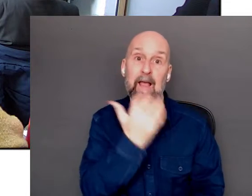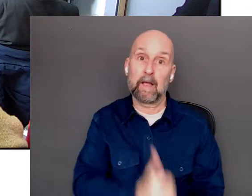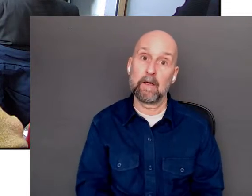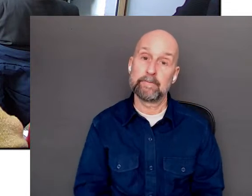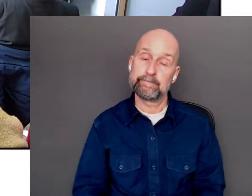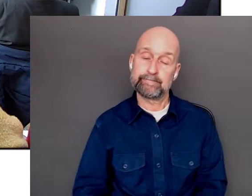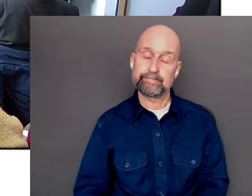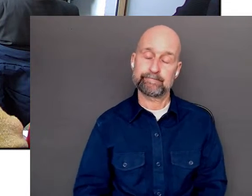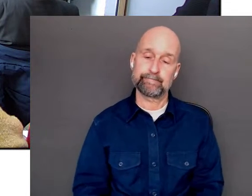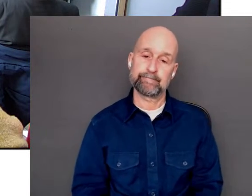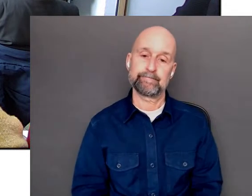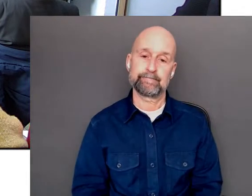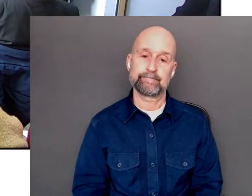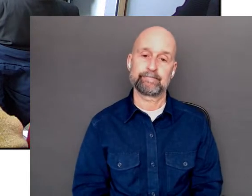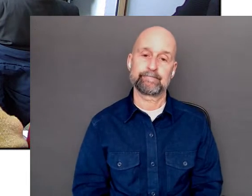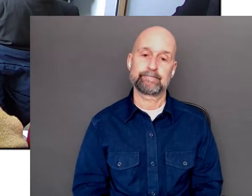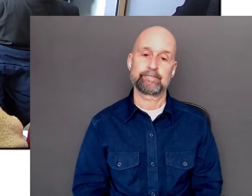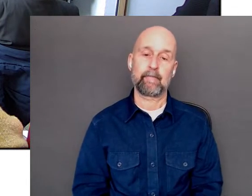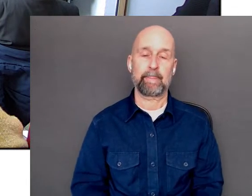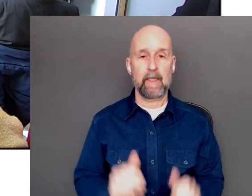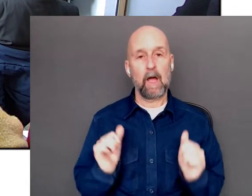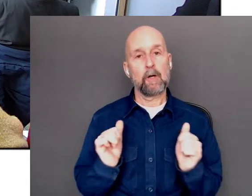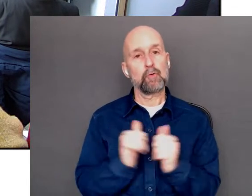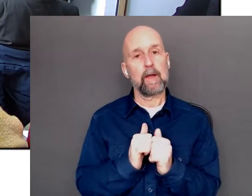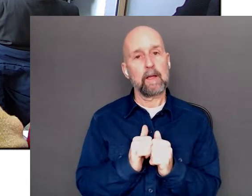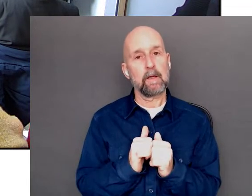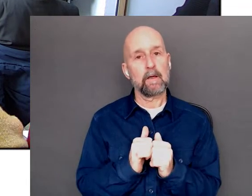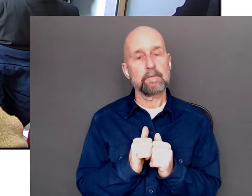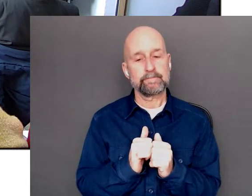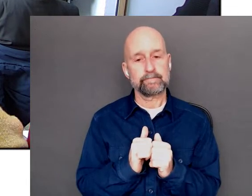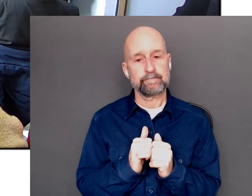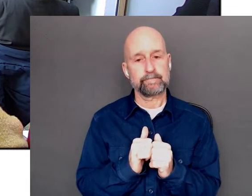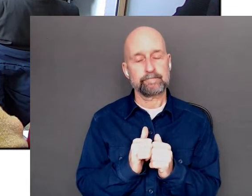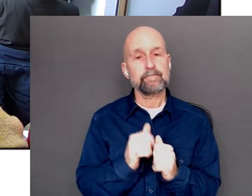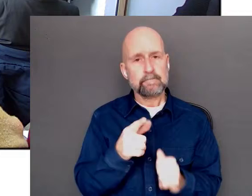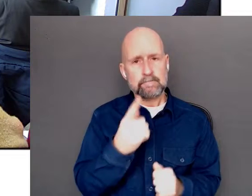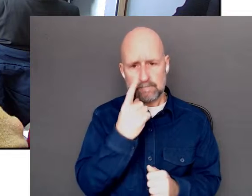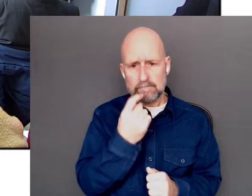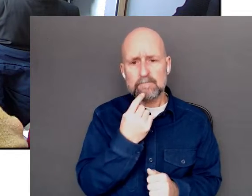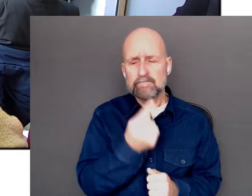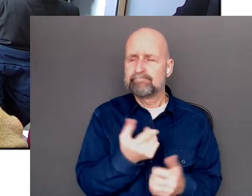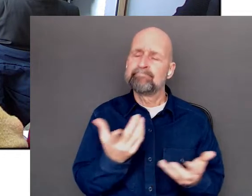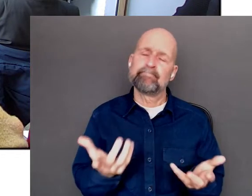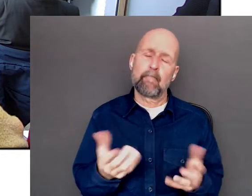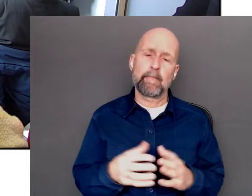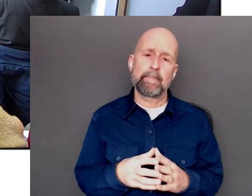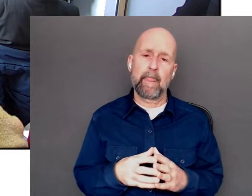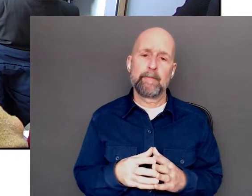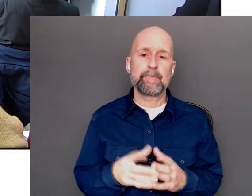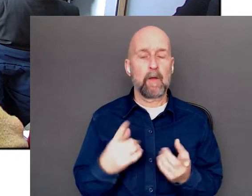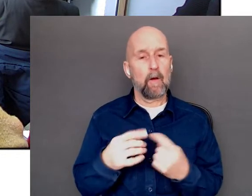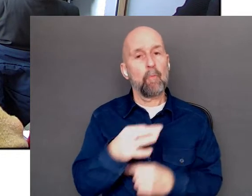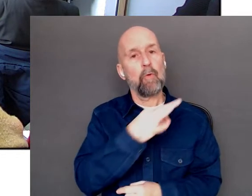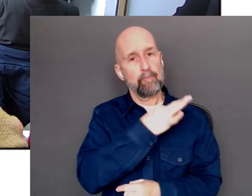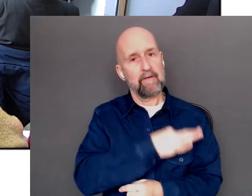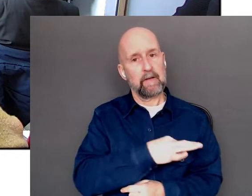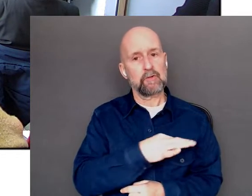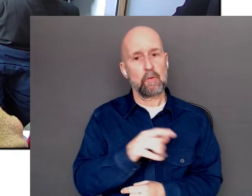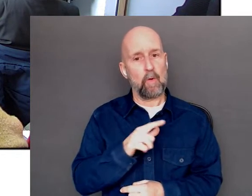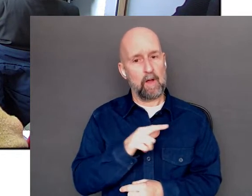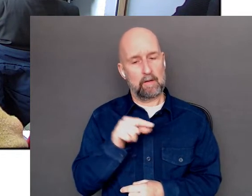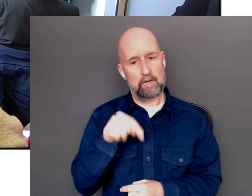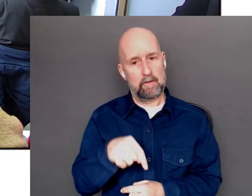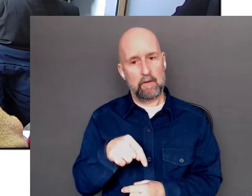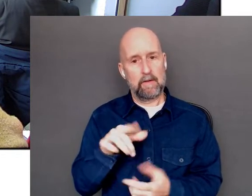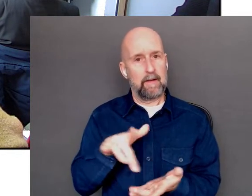could agree with you that we could say that, like, let's say we're privileged because like we're in the middle of the city, we